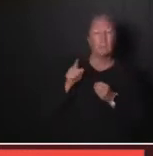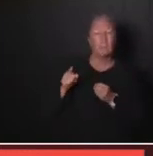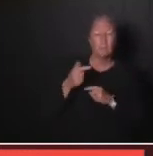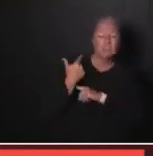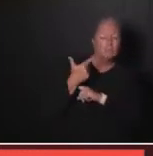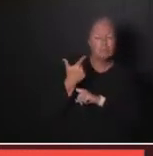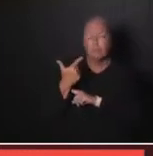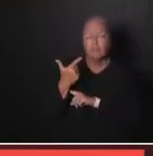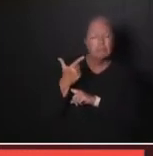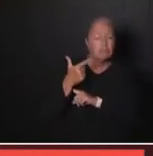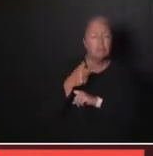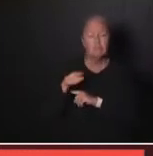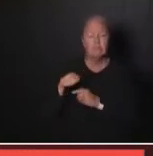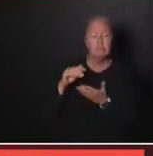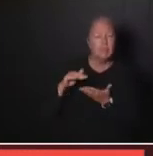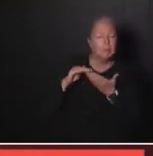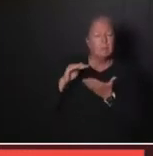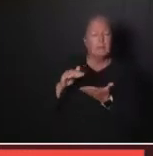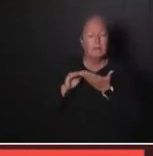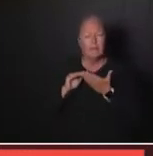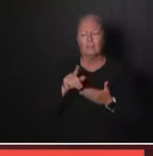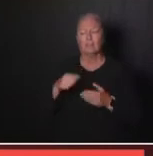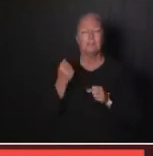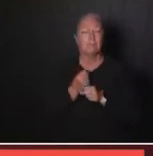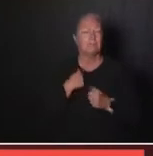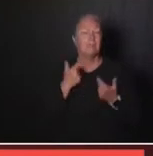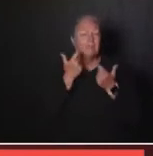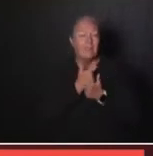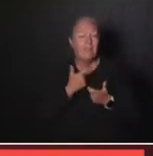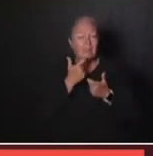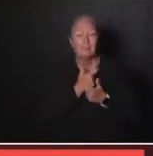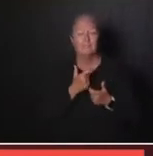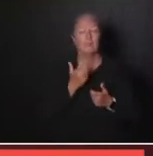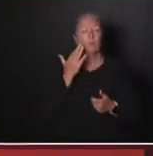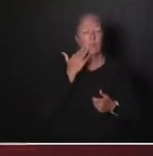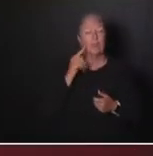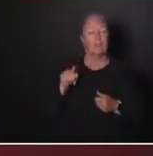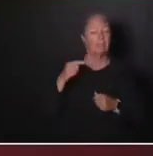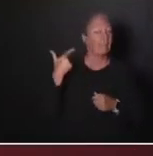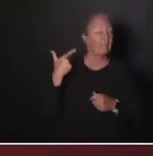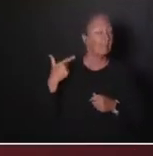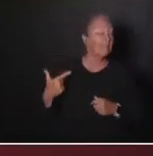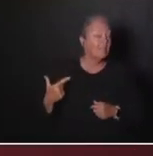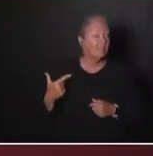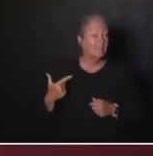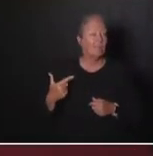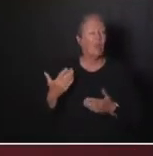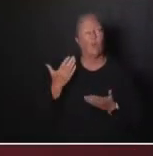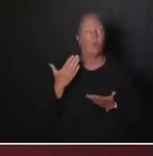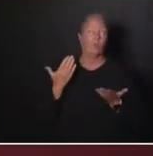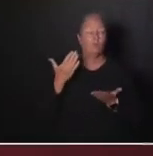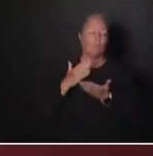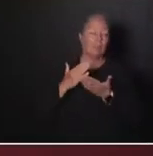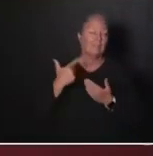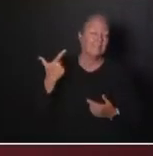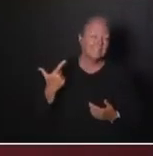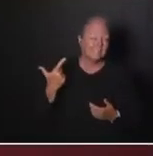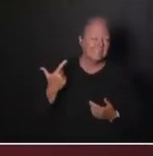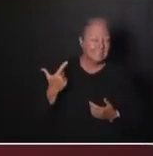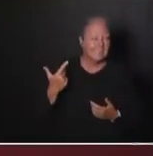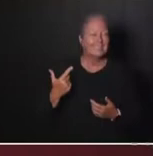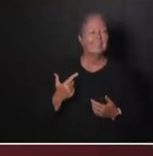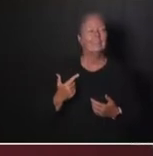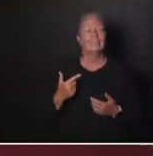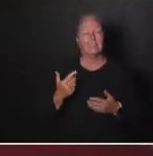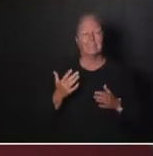such an amazing lady, and she was making me laugh when the camera wasn't on us, and when the camera was on us, trying to stop me from